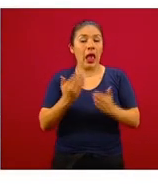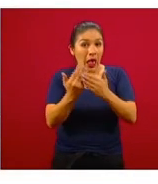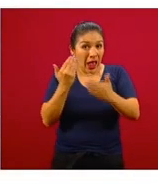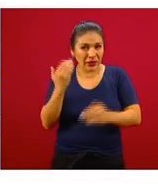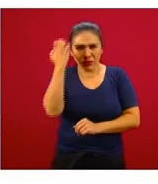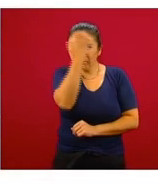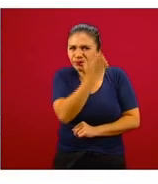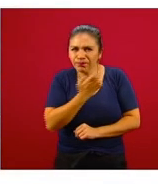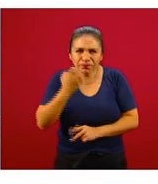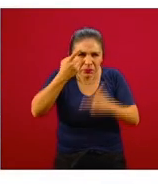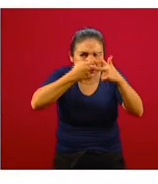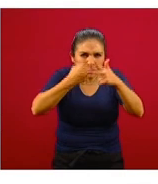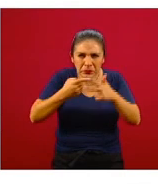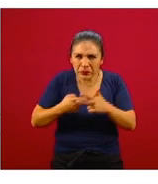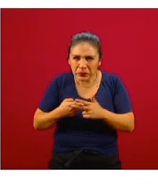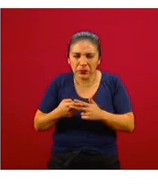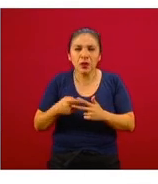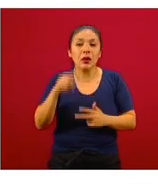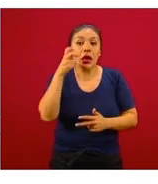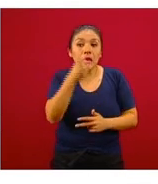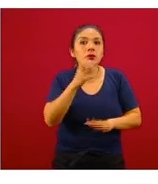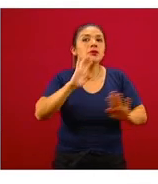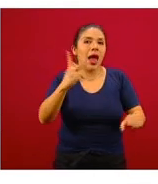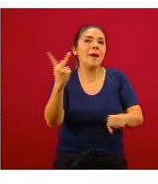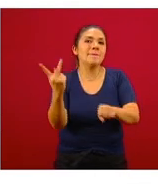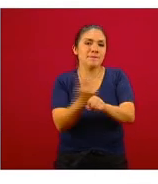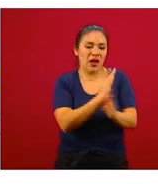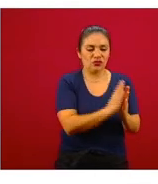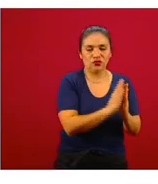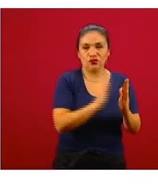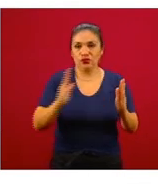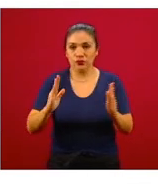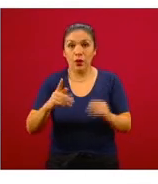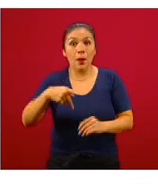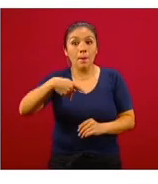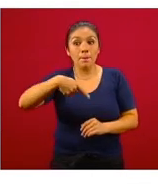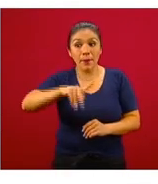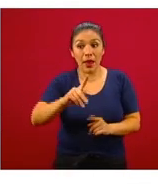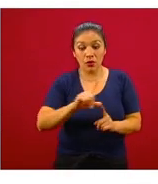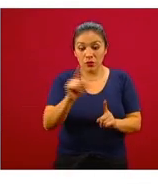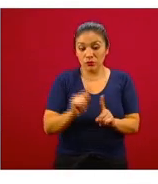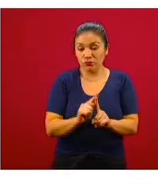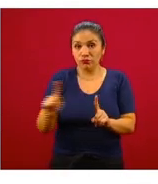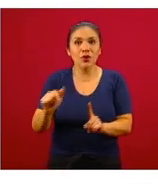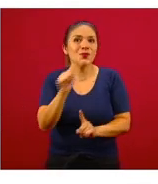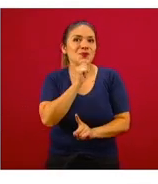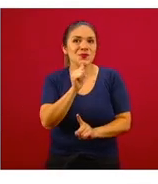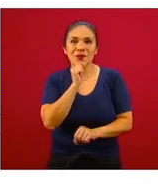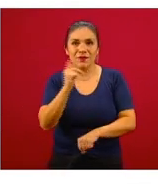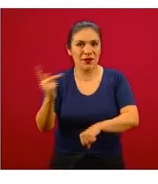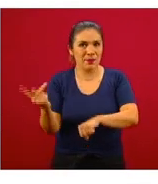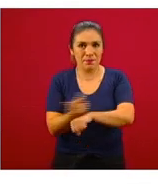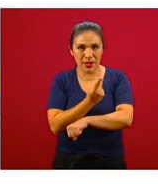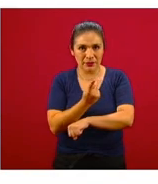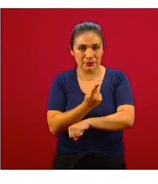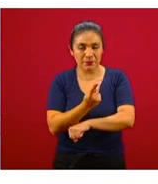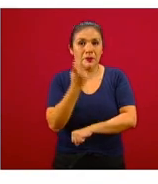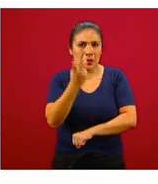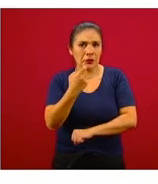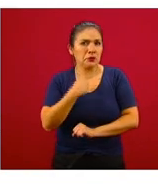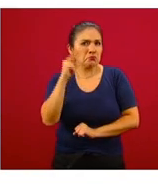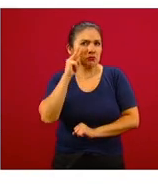beginning, in the very first stages of the pandemic in our country. And then the yellow bars represent what